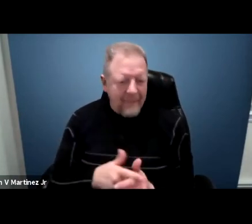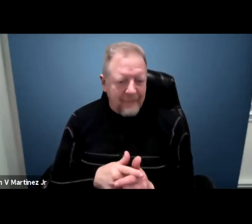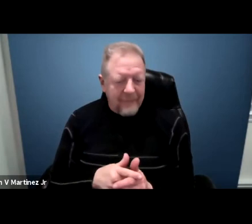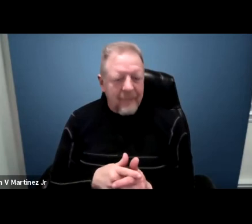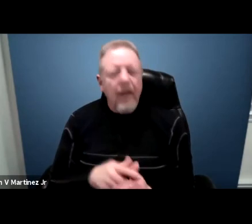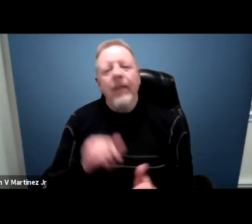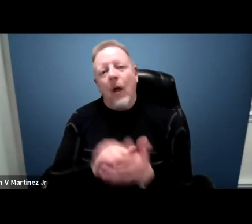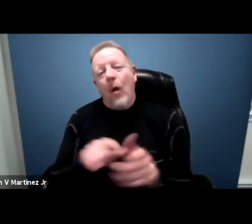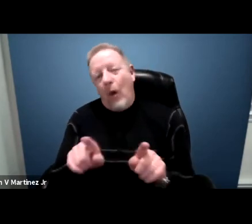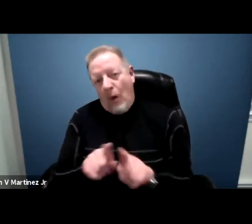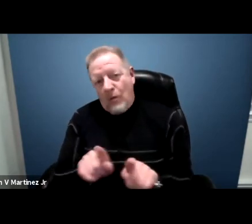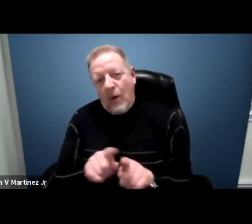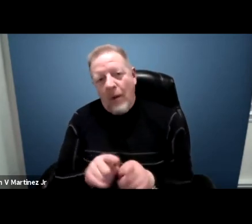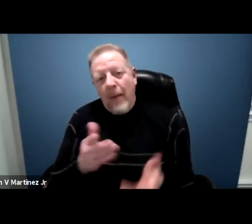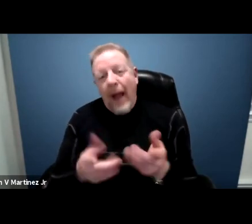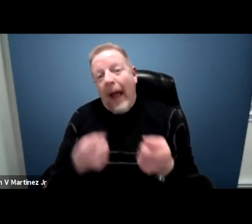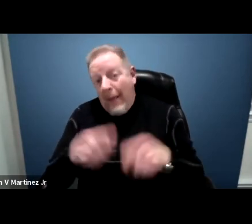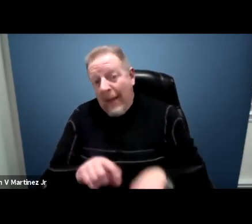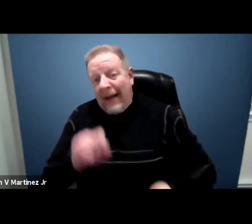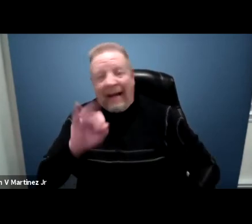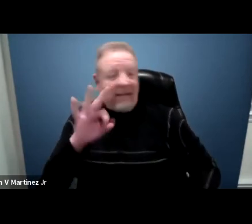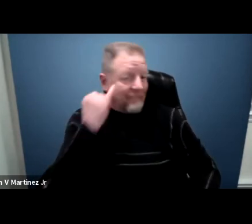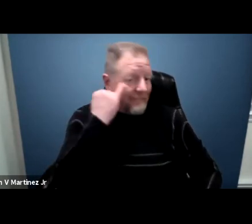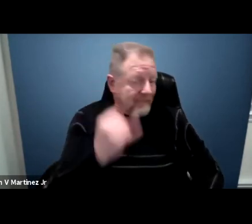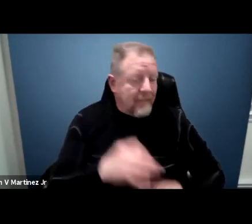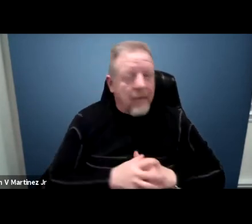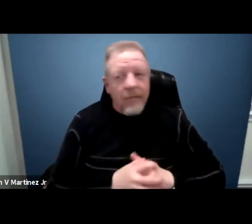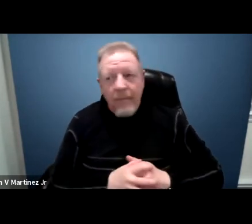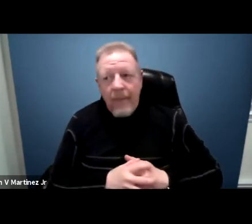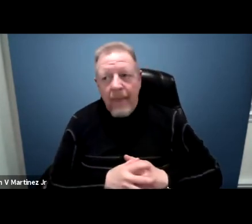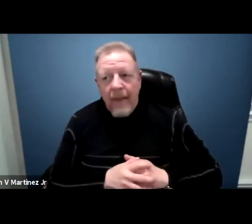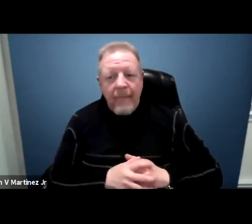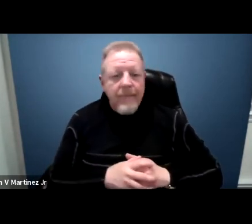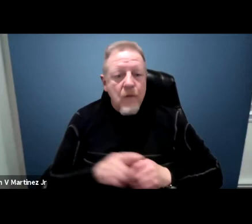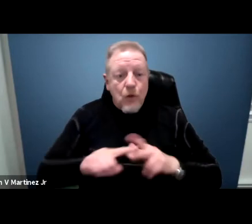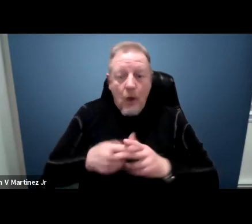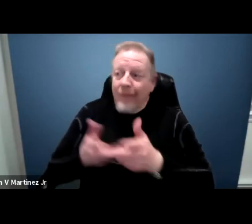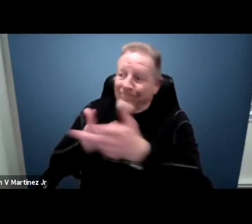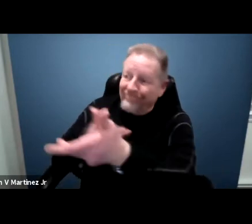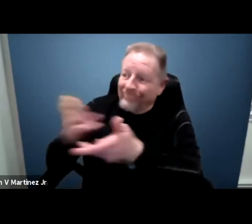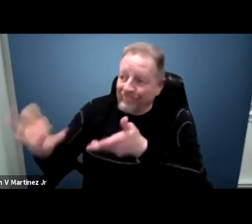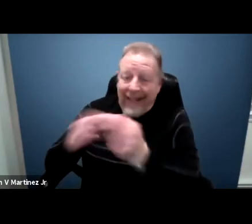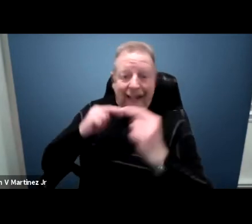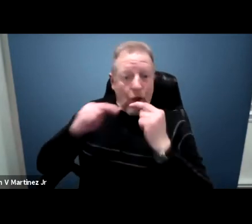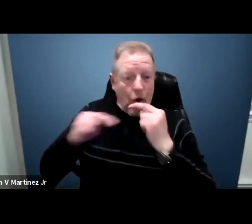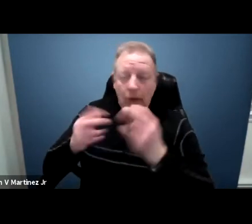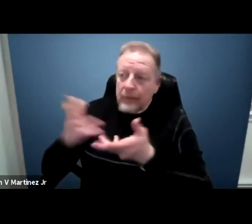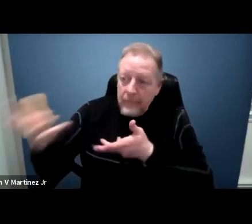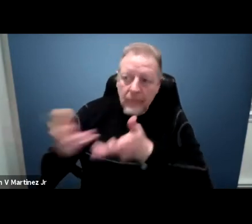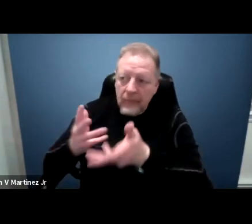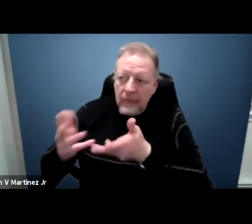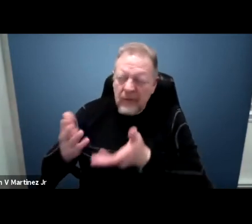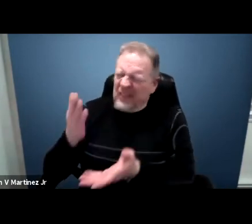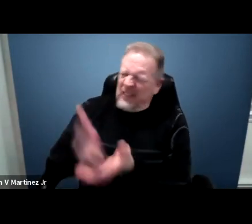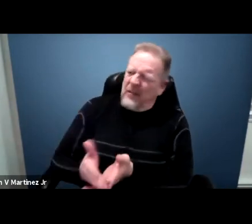That also might happen if you start the interactive process and it just stops and